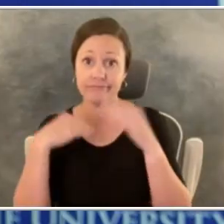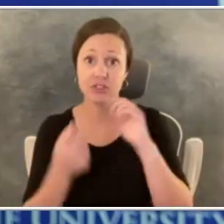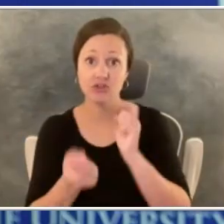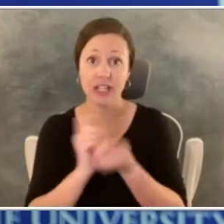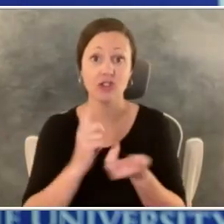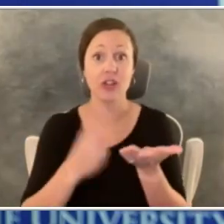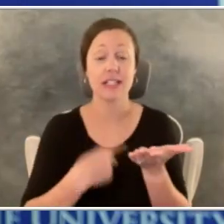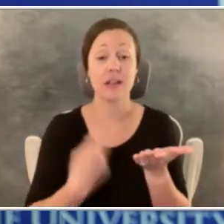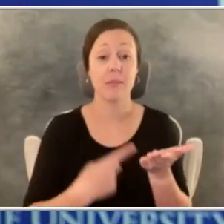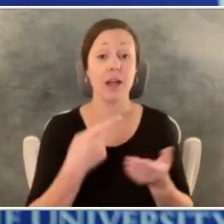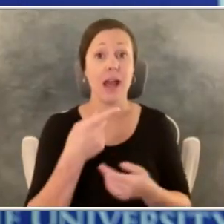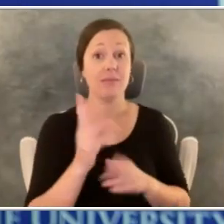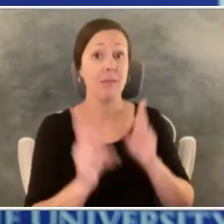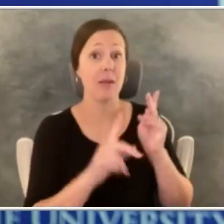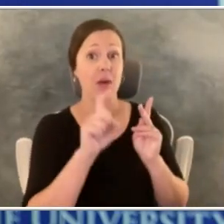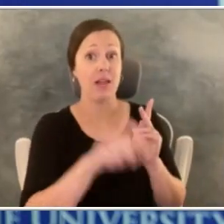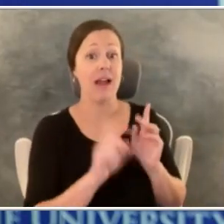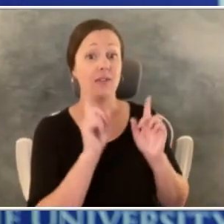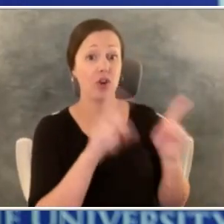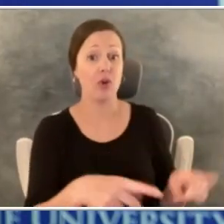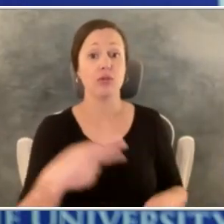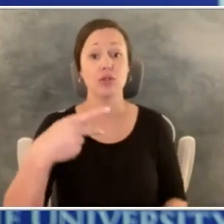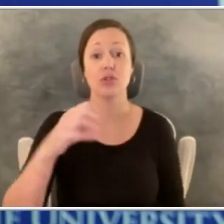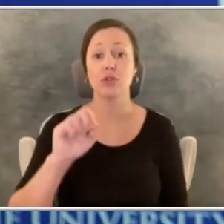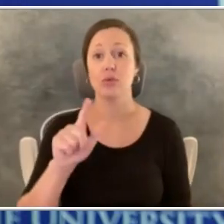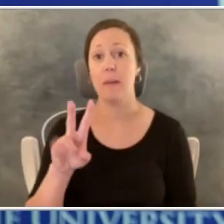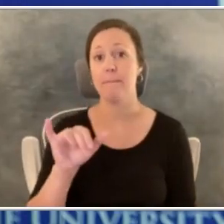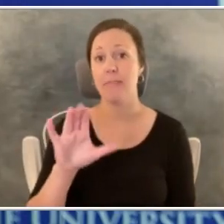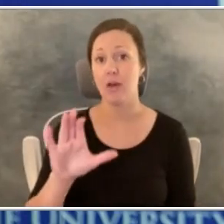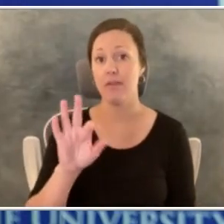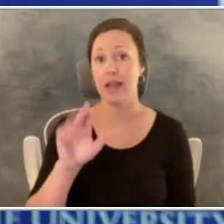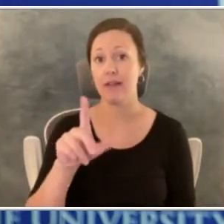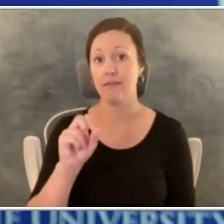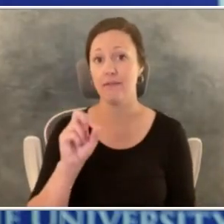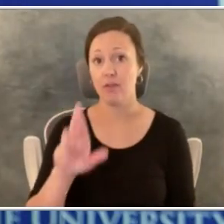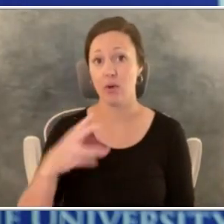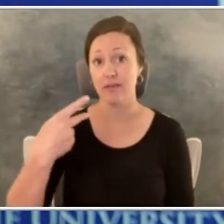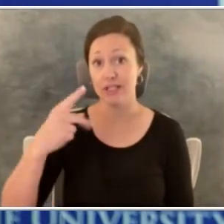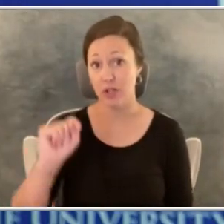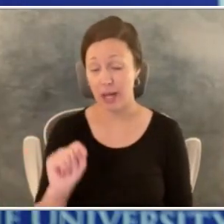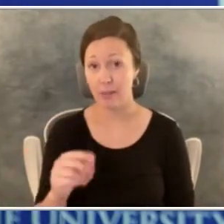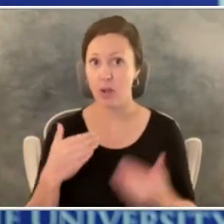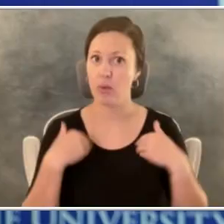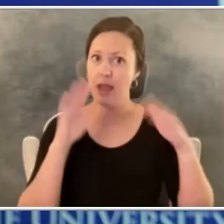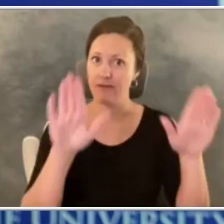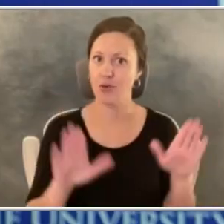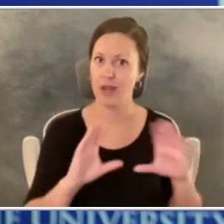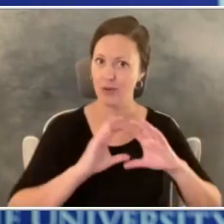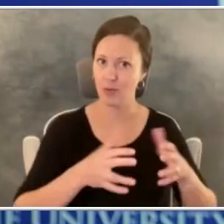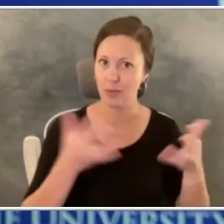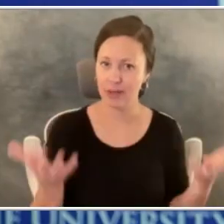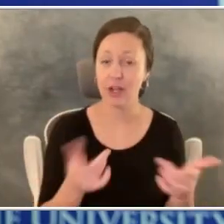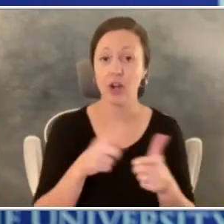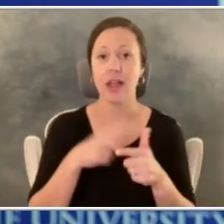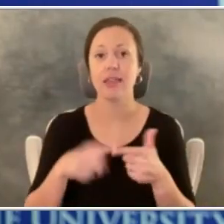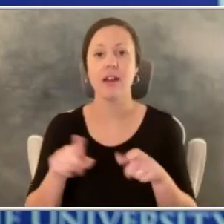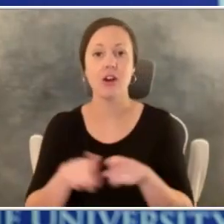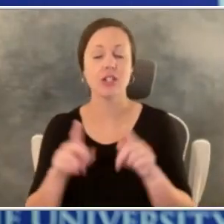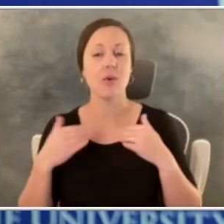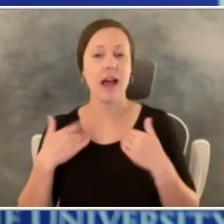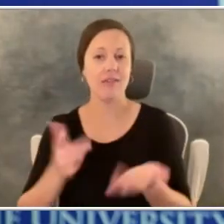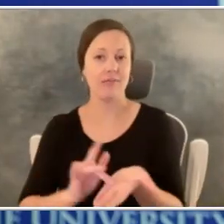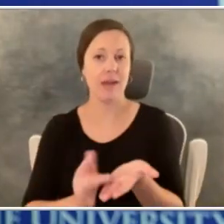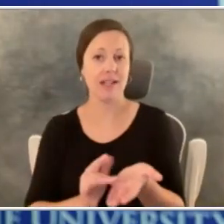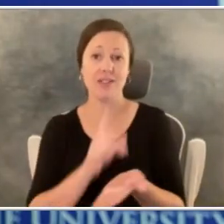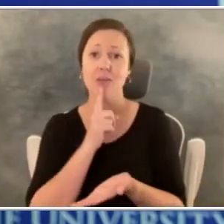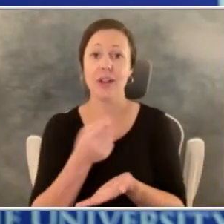physical therapy. We have a great group here at KU. And then we have medications. And so we really just kind of talk to the patient,